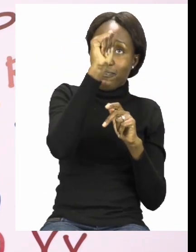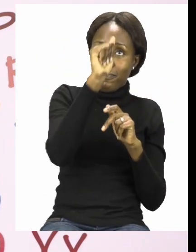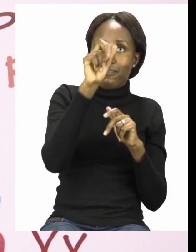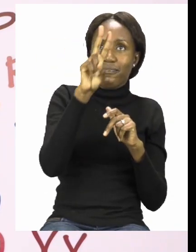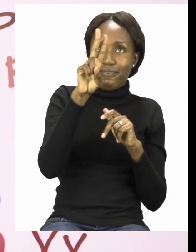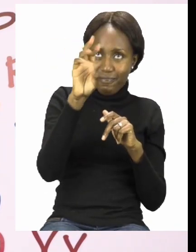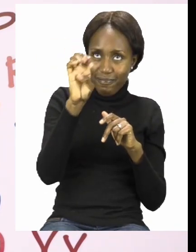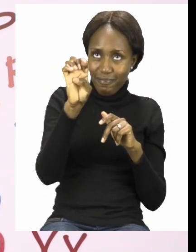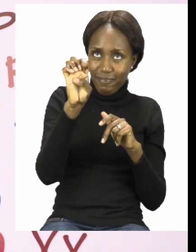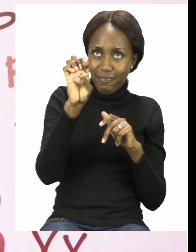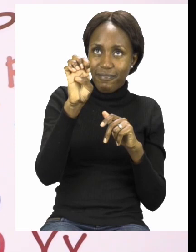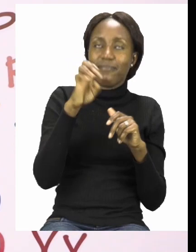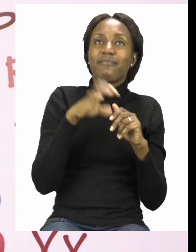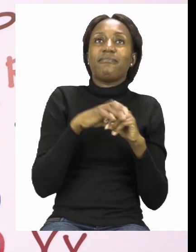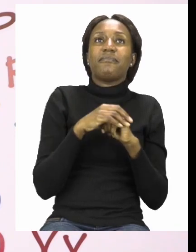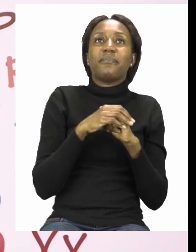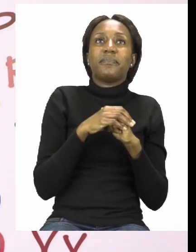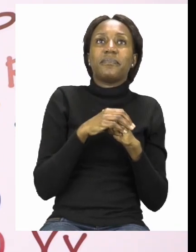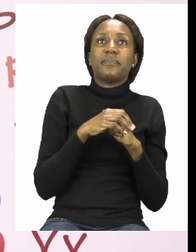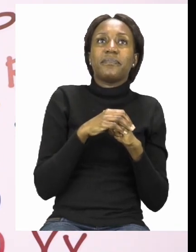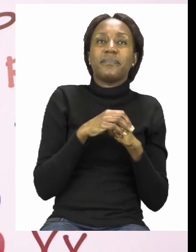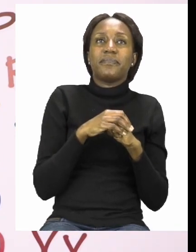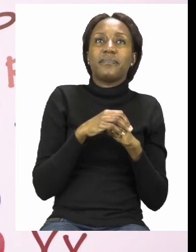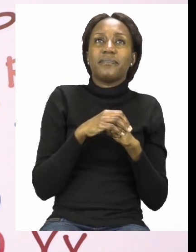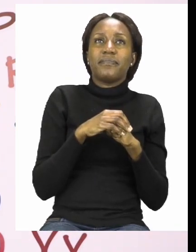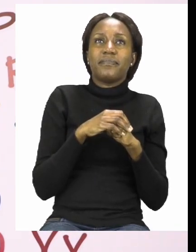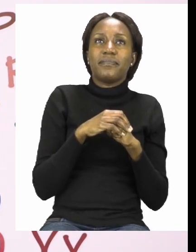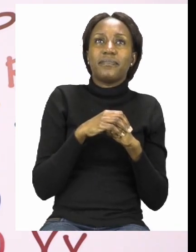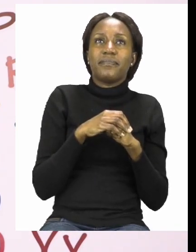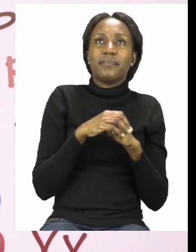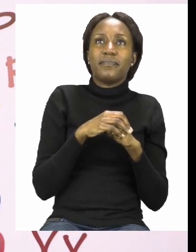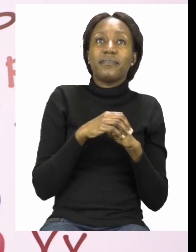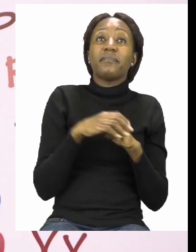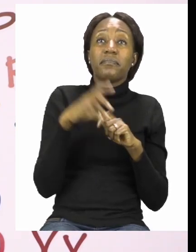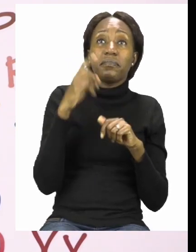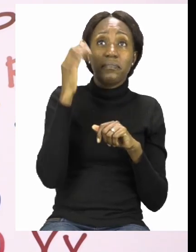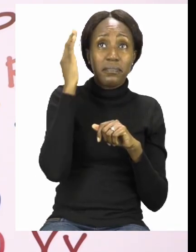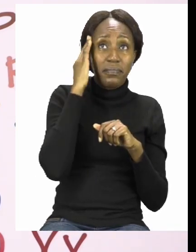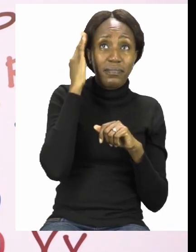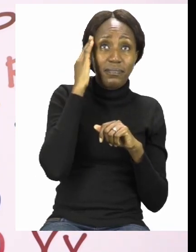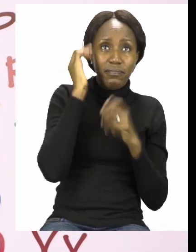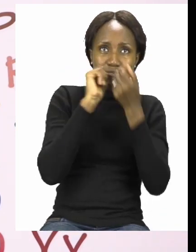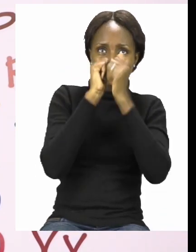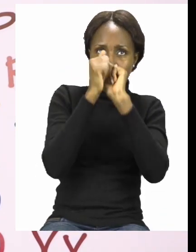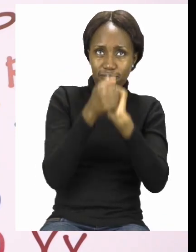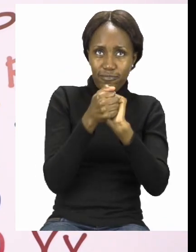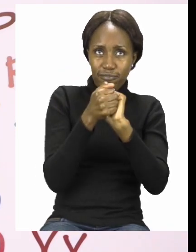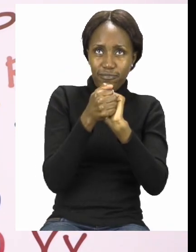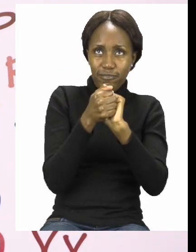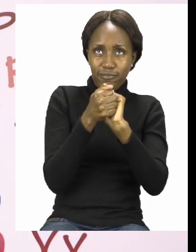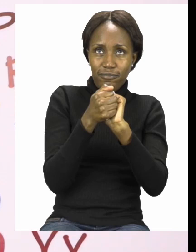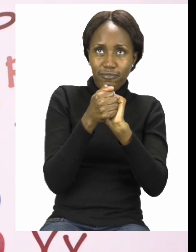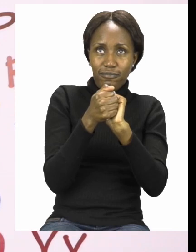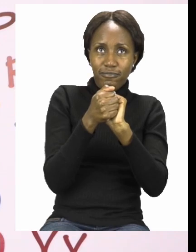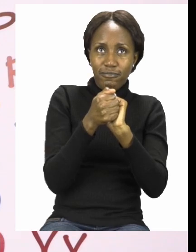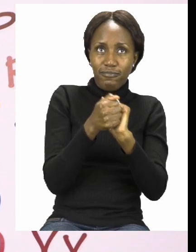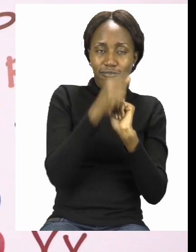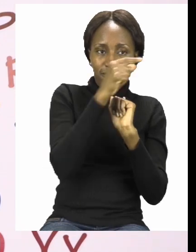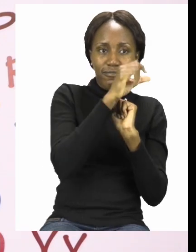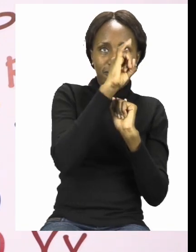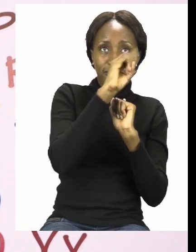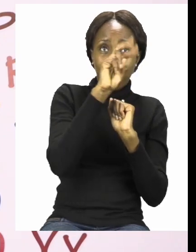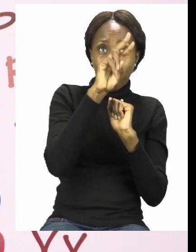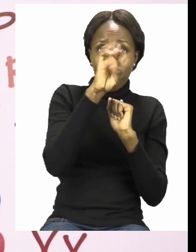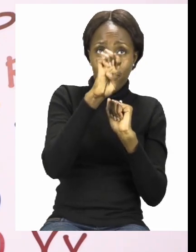my mother a present. So, we know that we have changed the word from give to